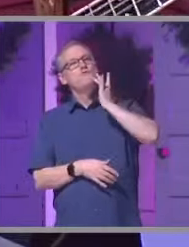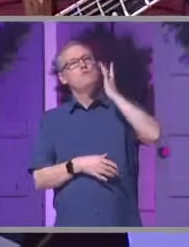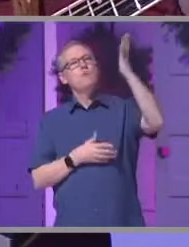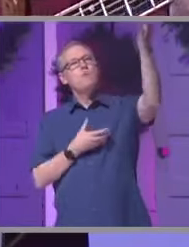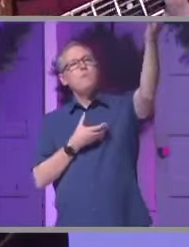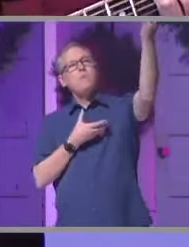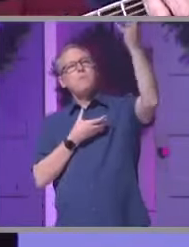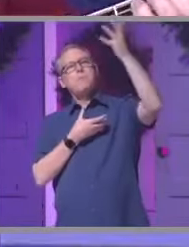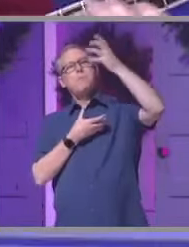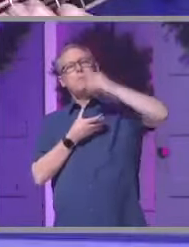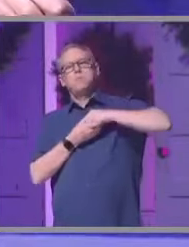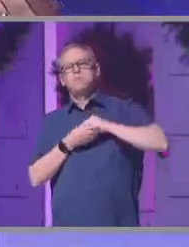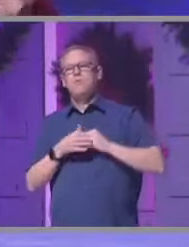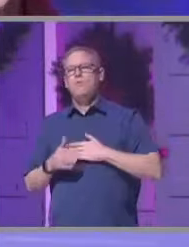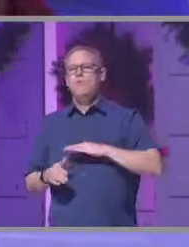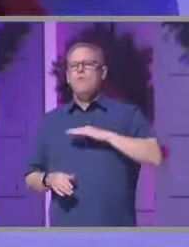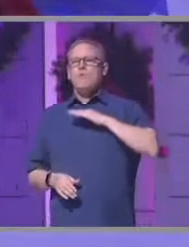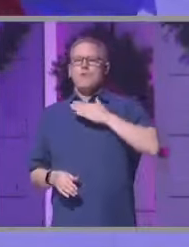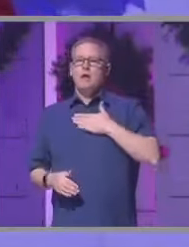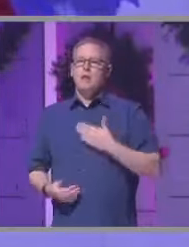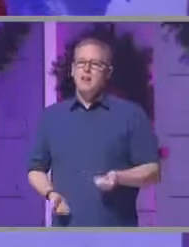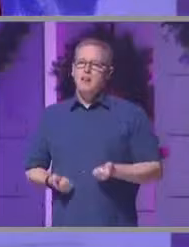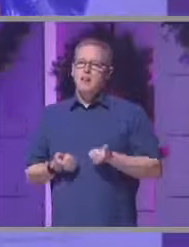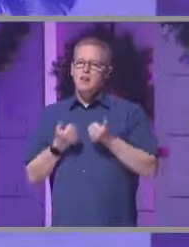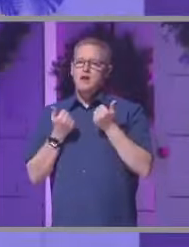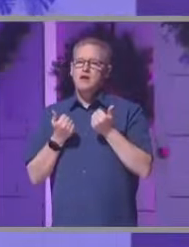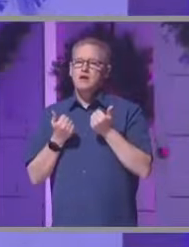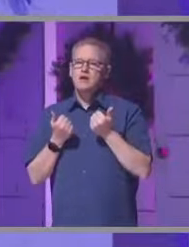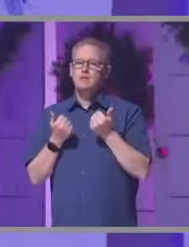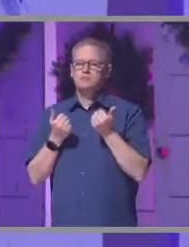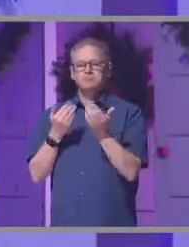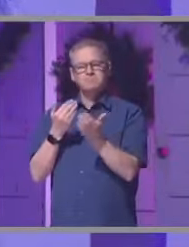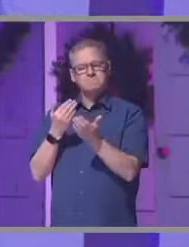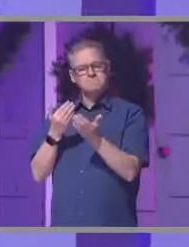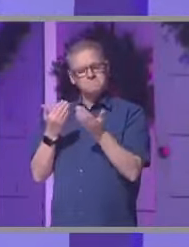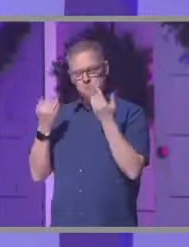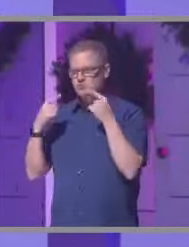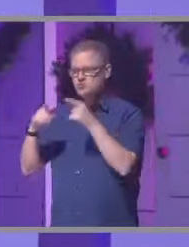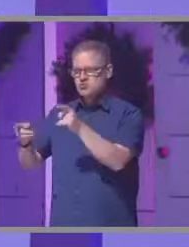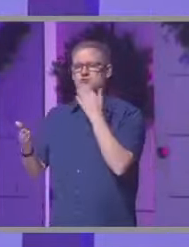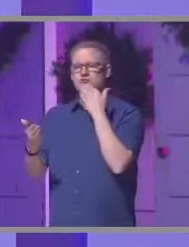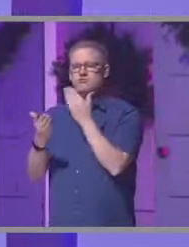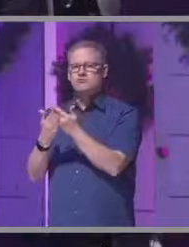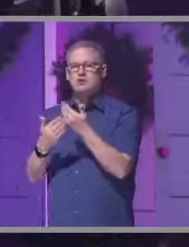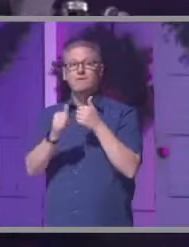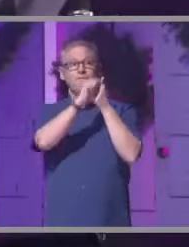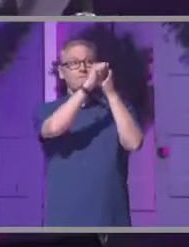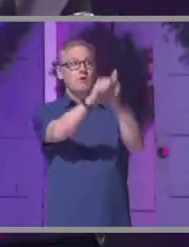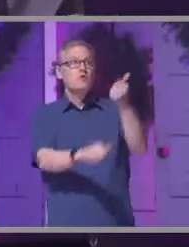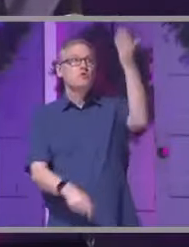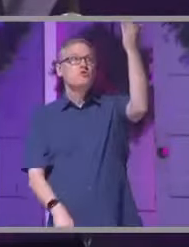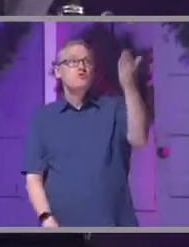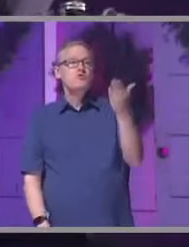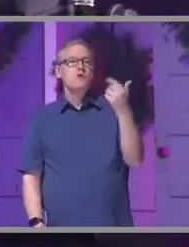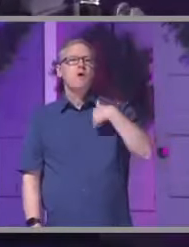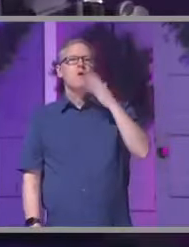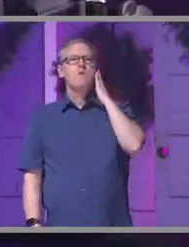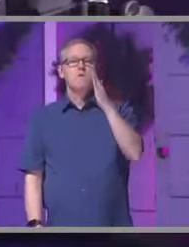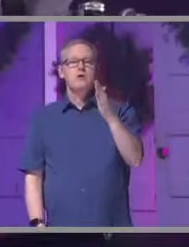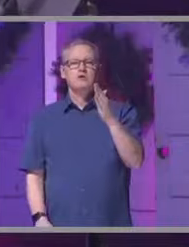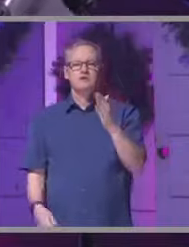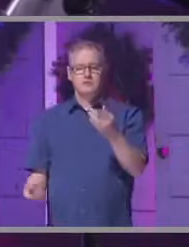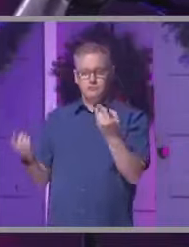my life, even in the good I'll follow you, even in